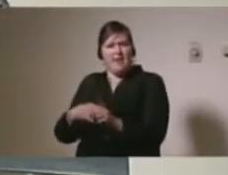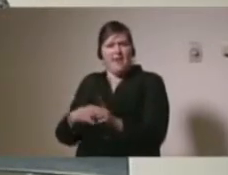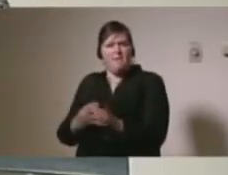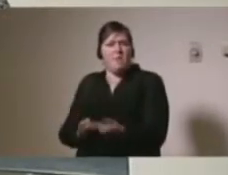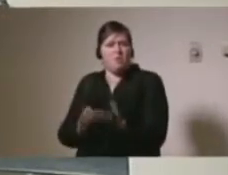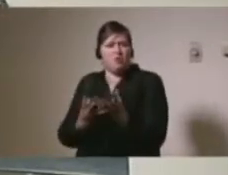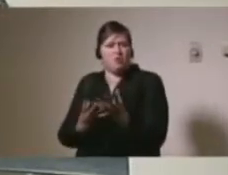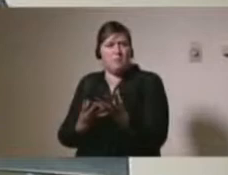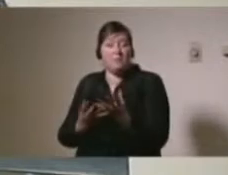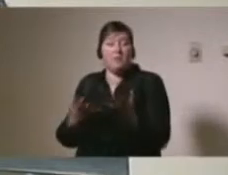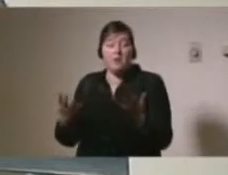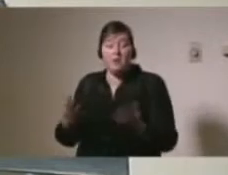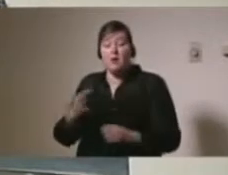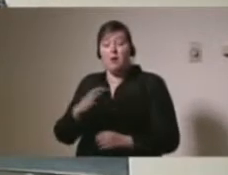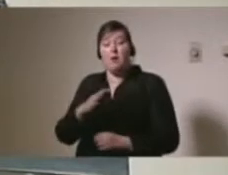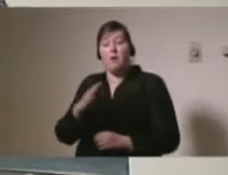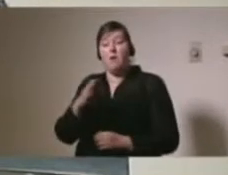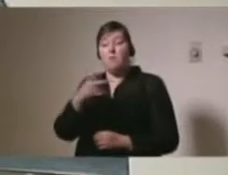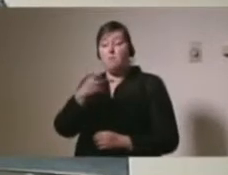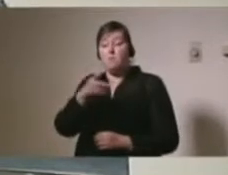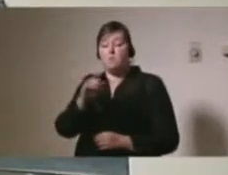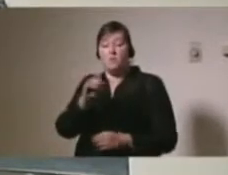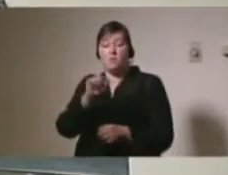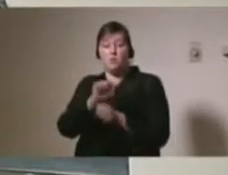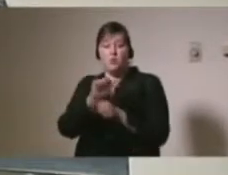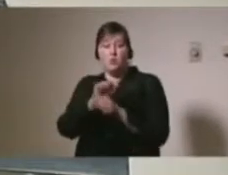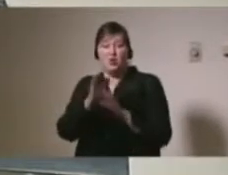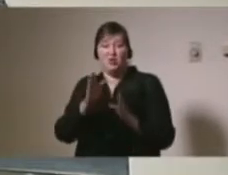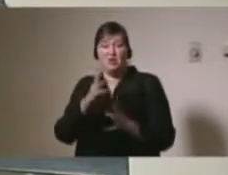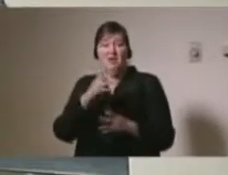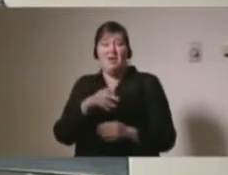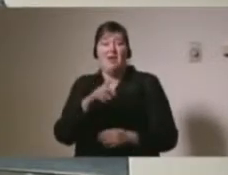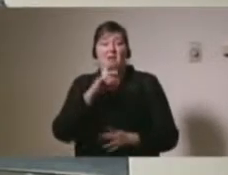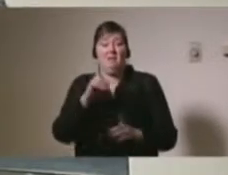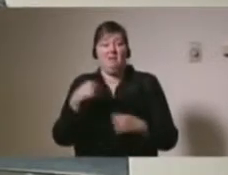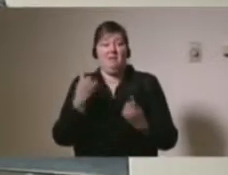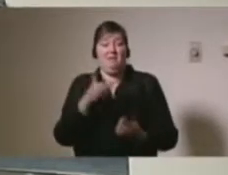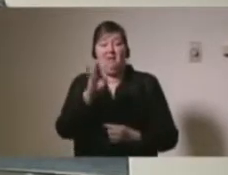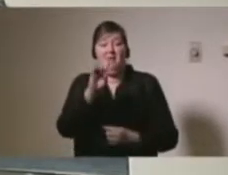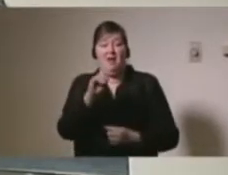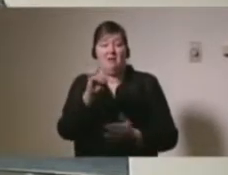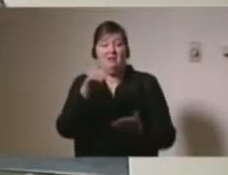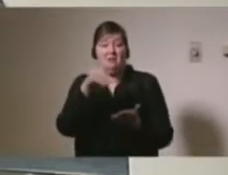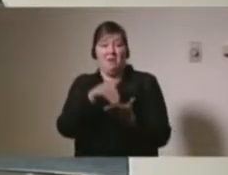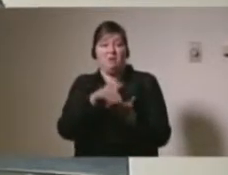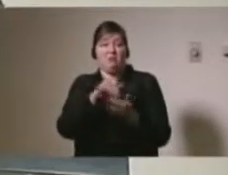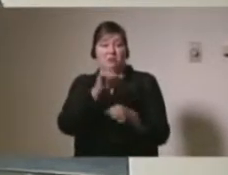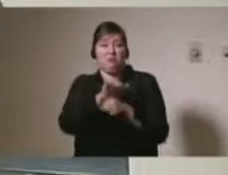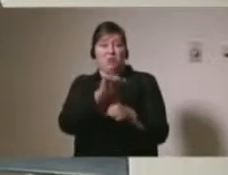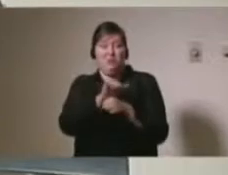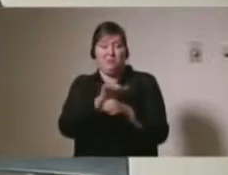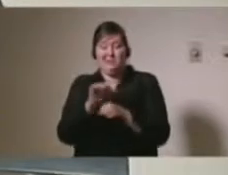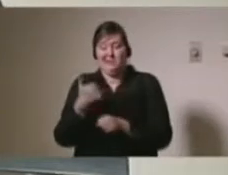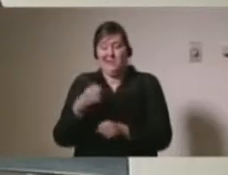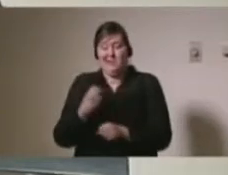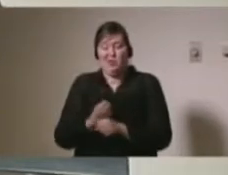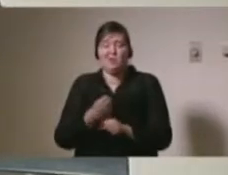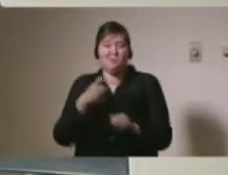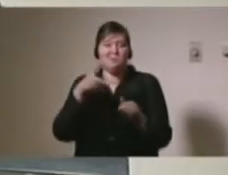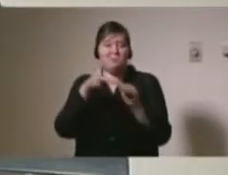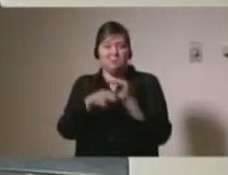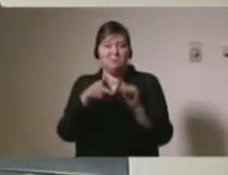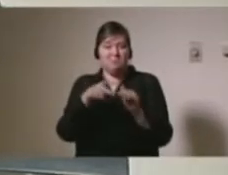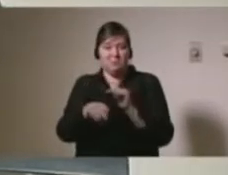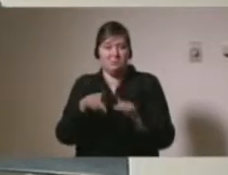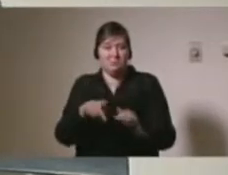office workers, we've lost 80,000 jobs in 10 years in the four main activities of the